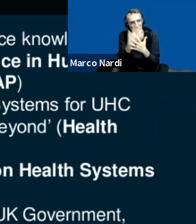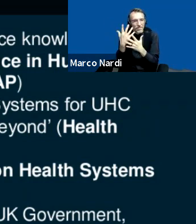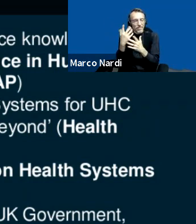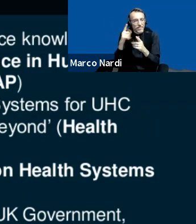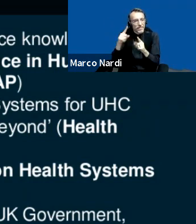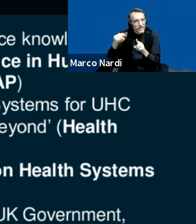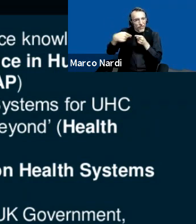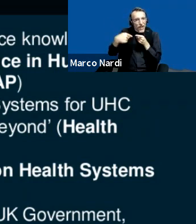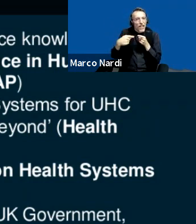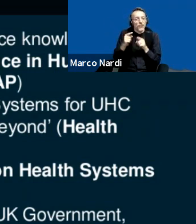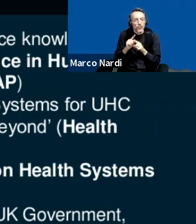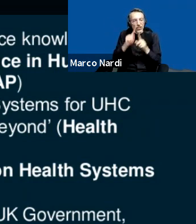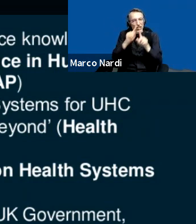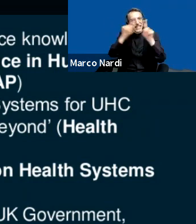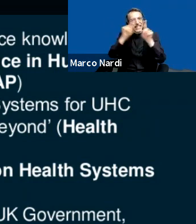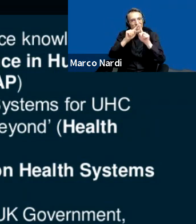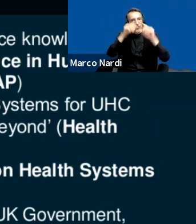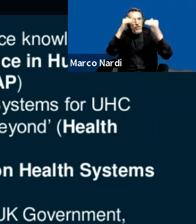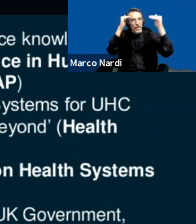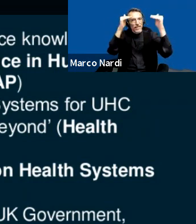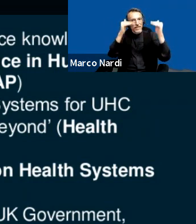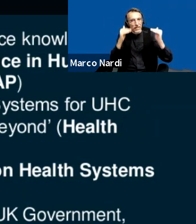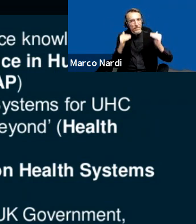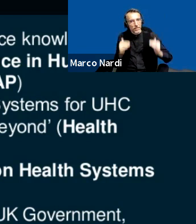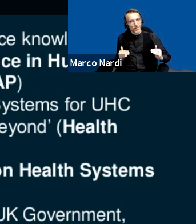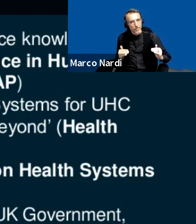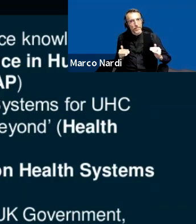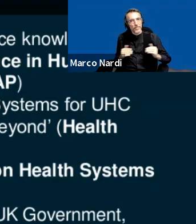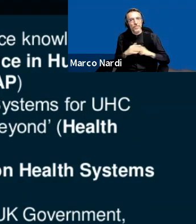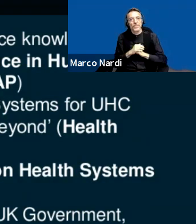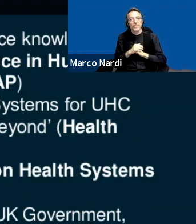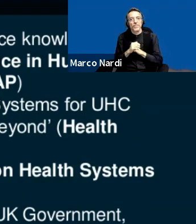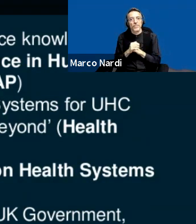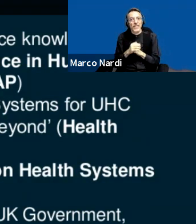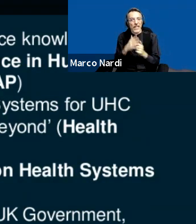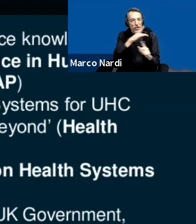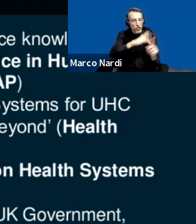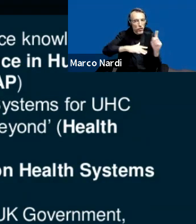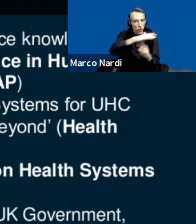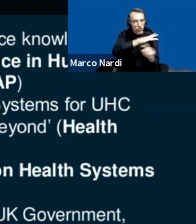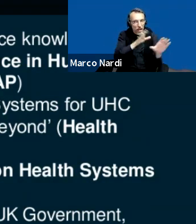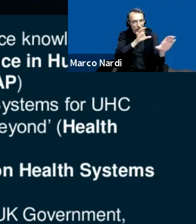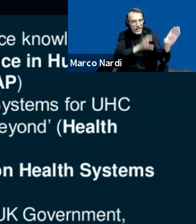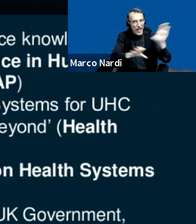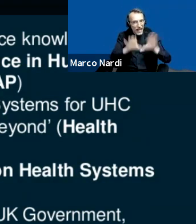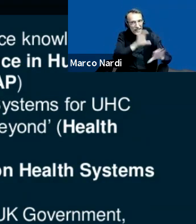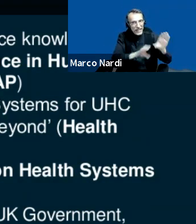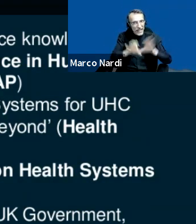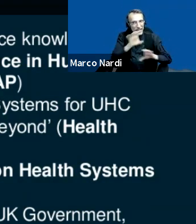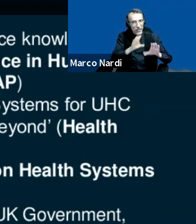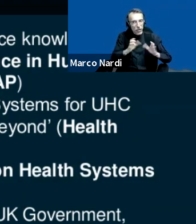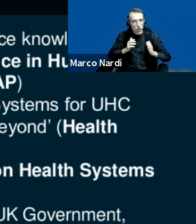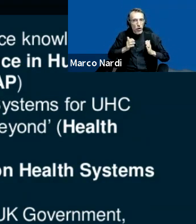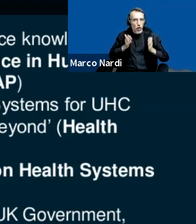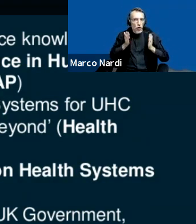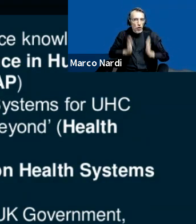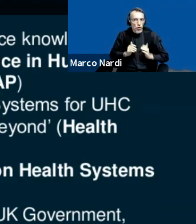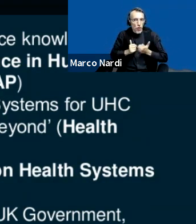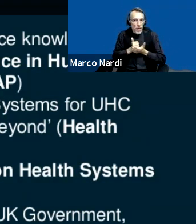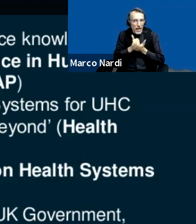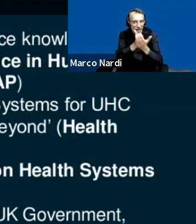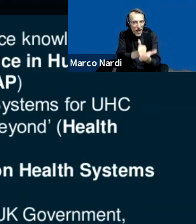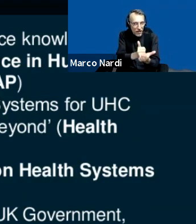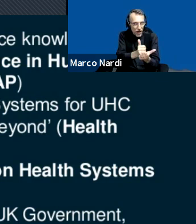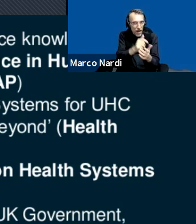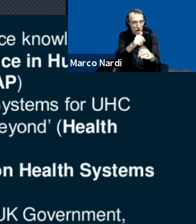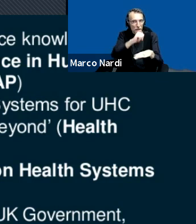of different platforms at work here, from the Social Science and Humanitarian Action platform to the work our